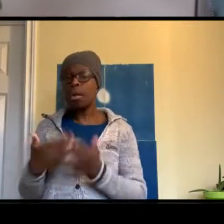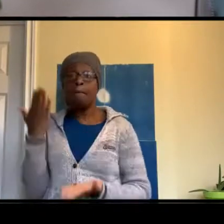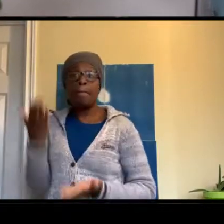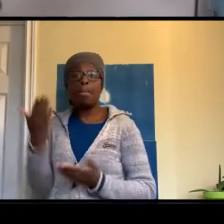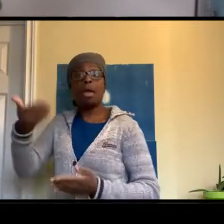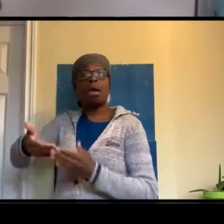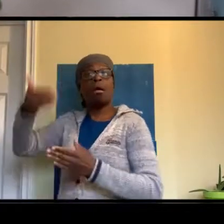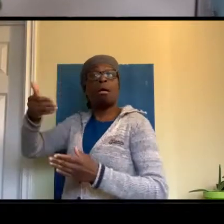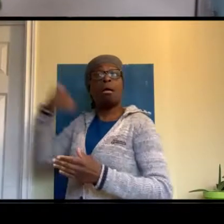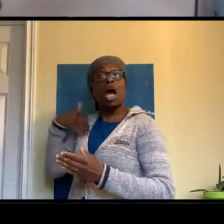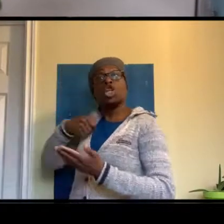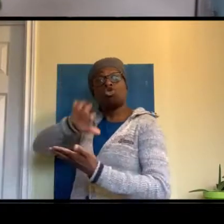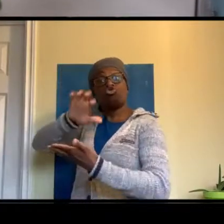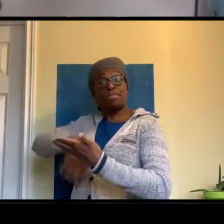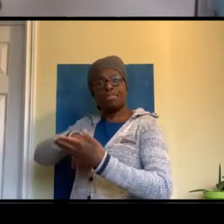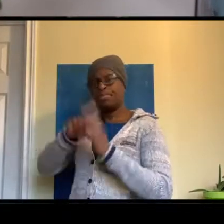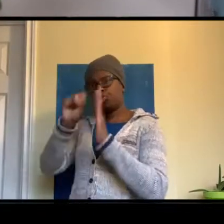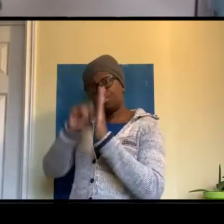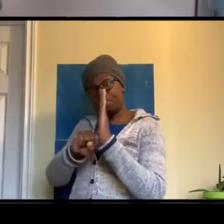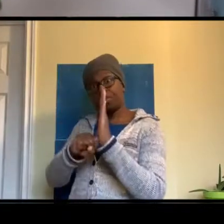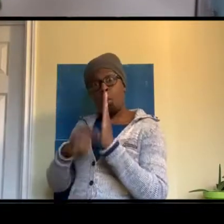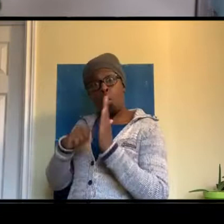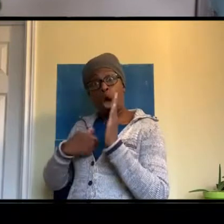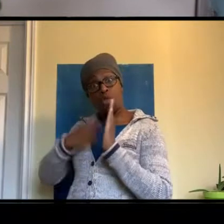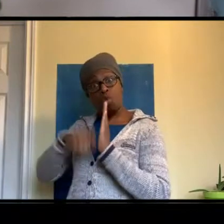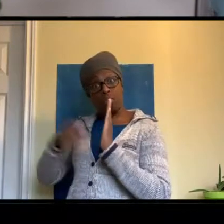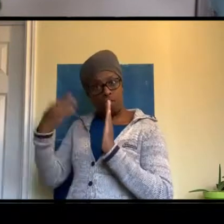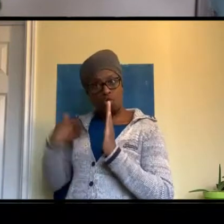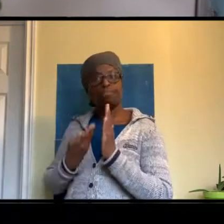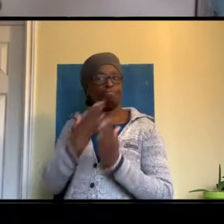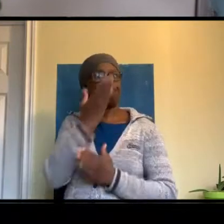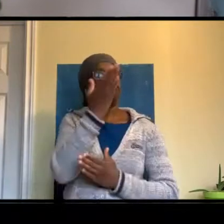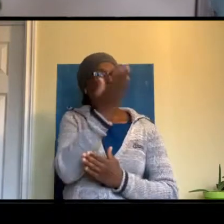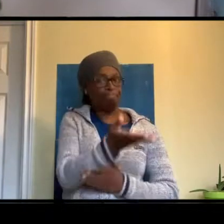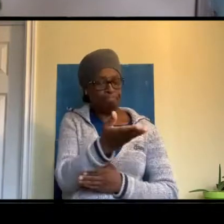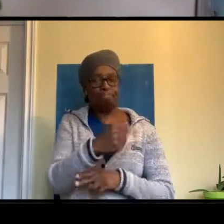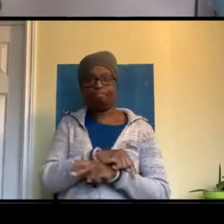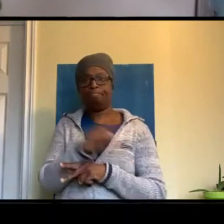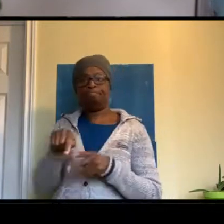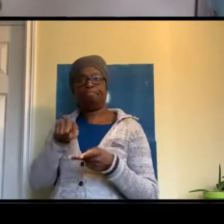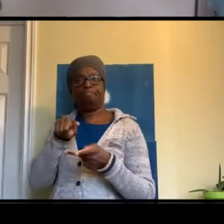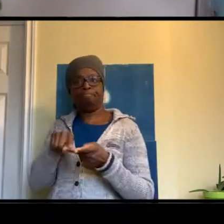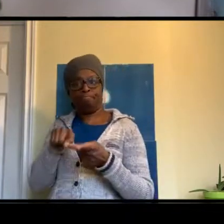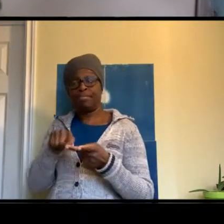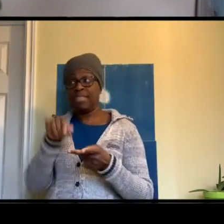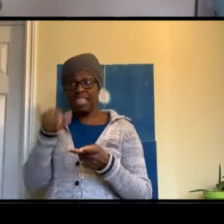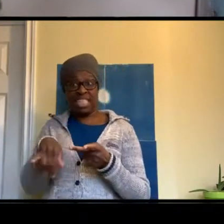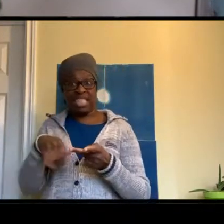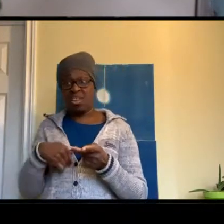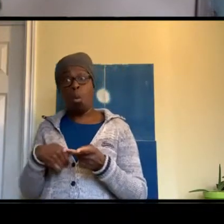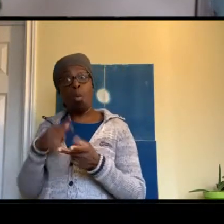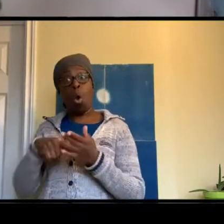funding to work on, if that's available, that's probably the most important.